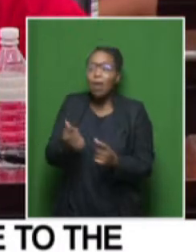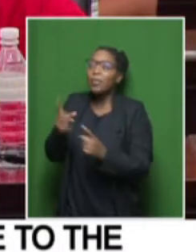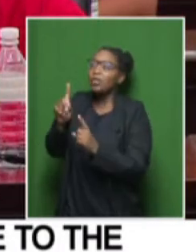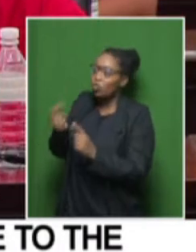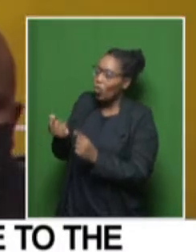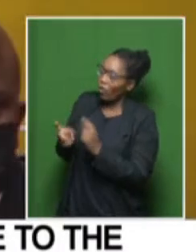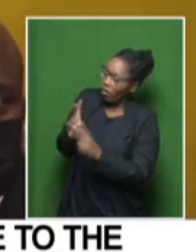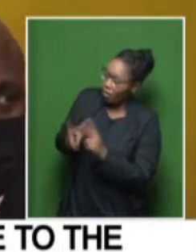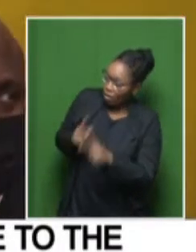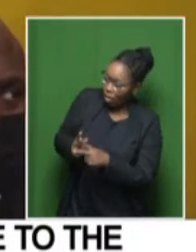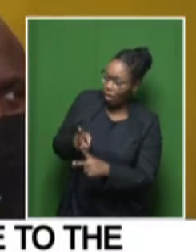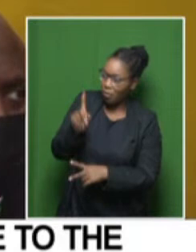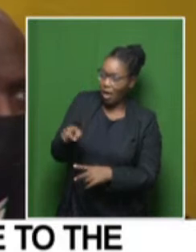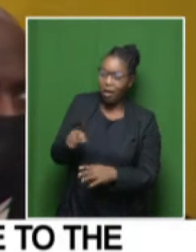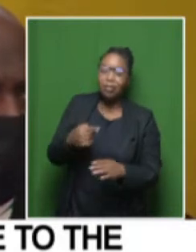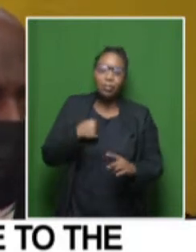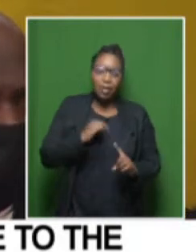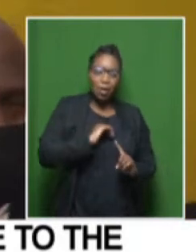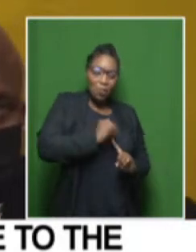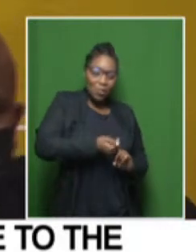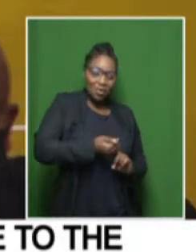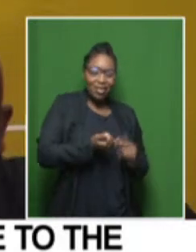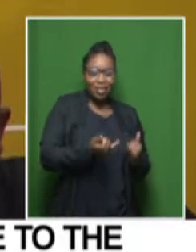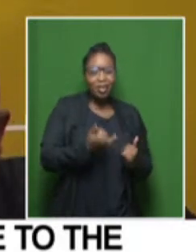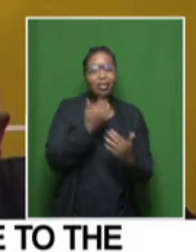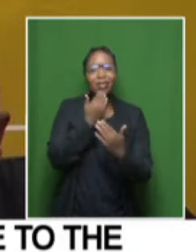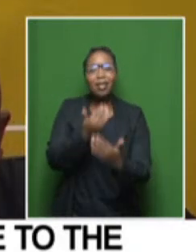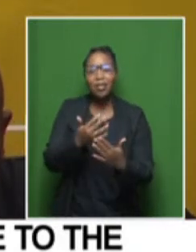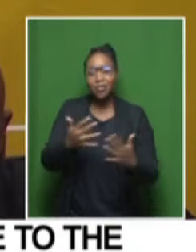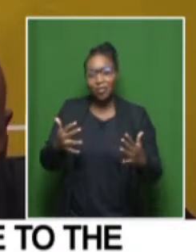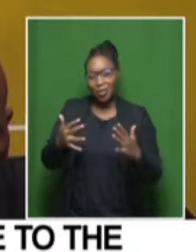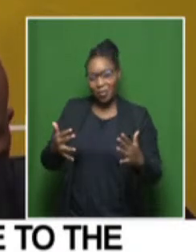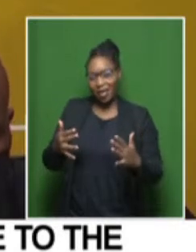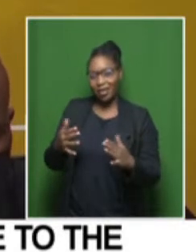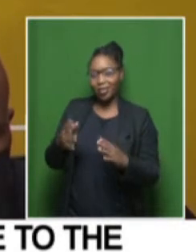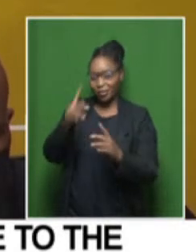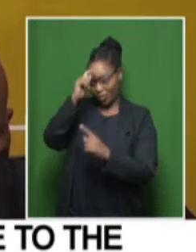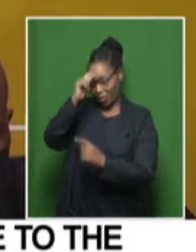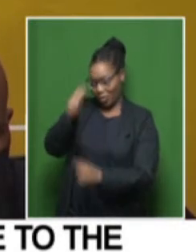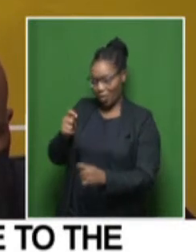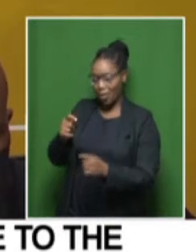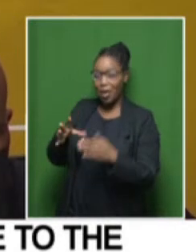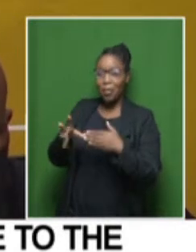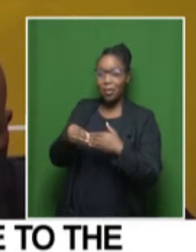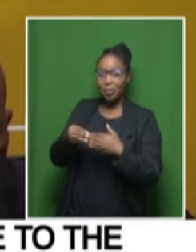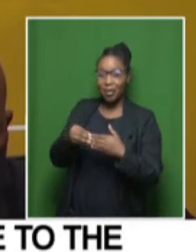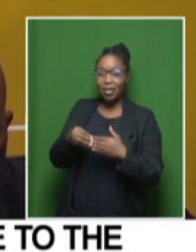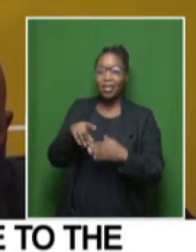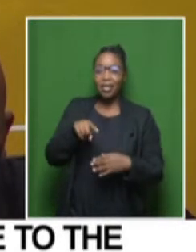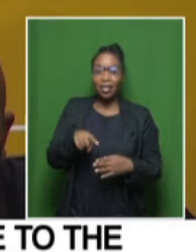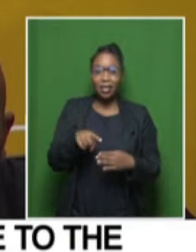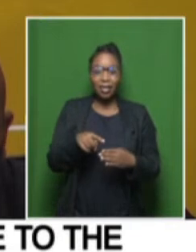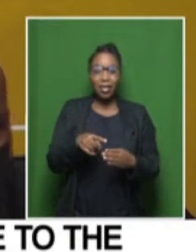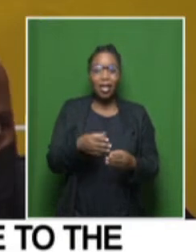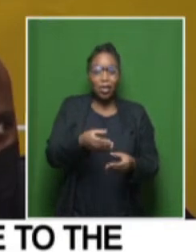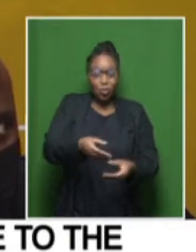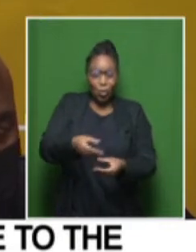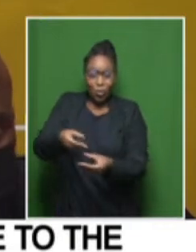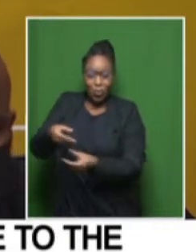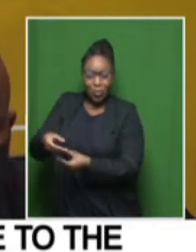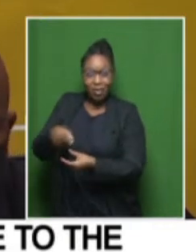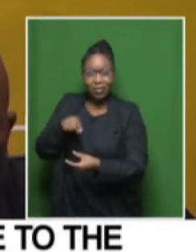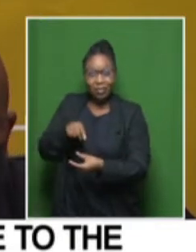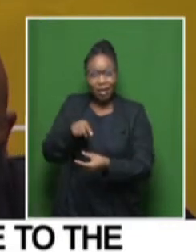now. Thank you very much, honorable members. The papers tabled by the minister will be referred to the